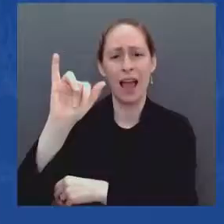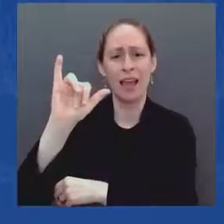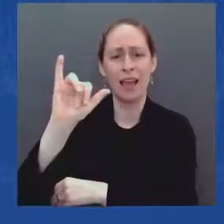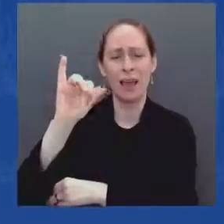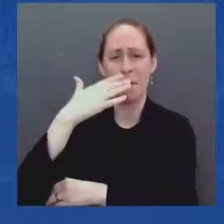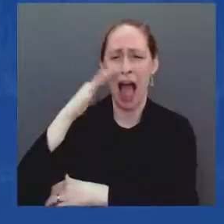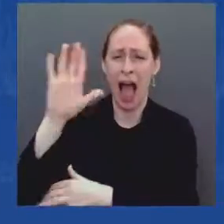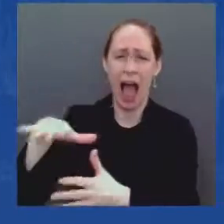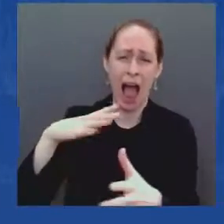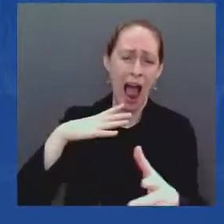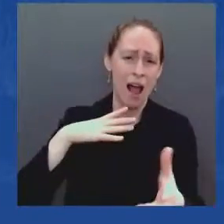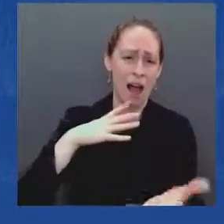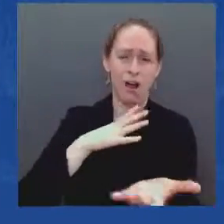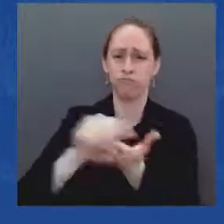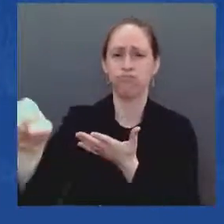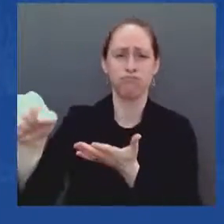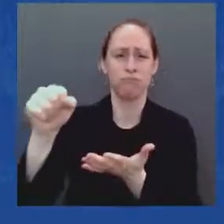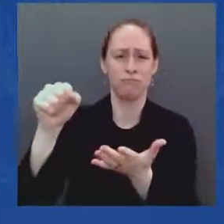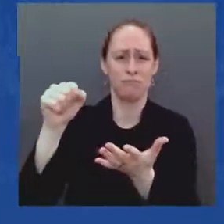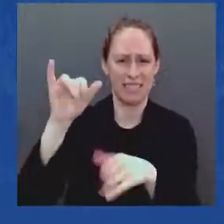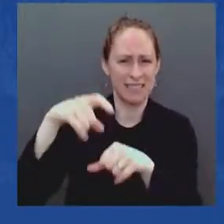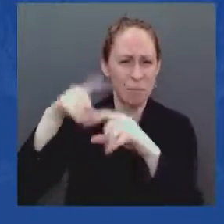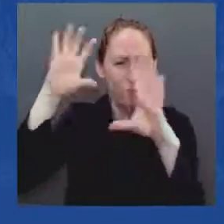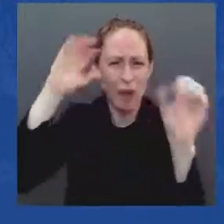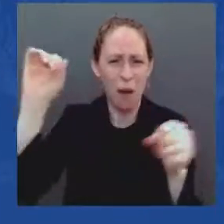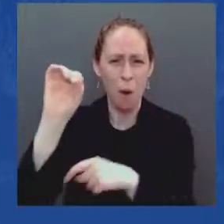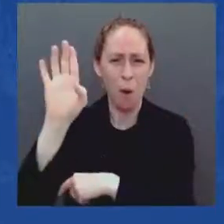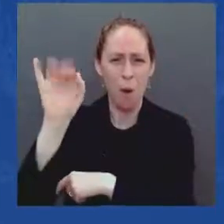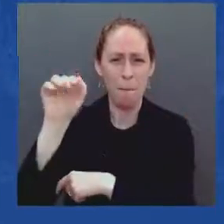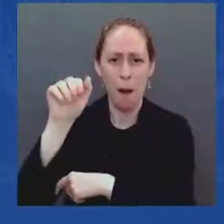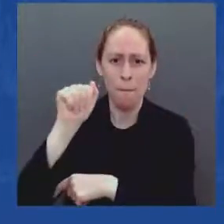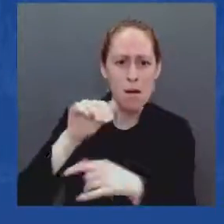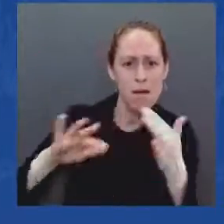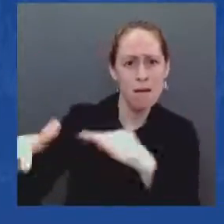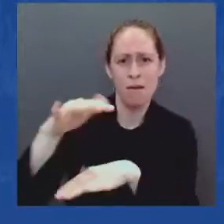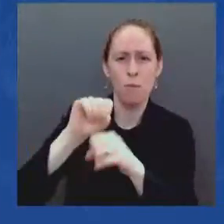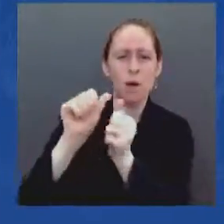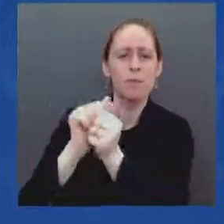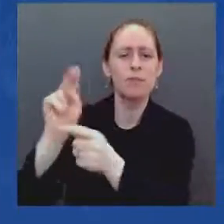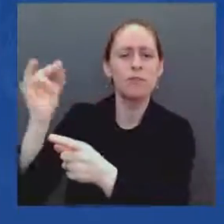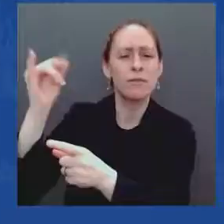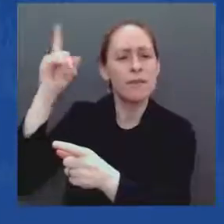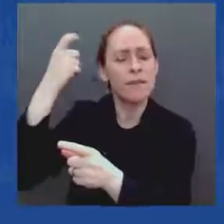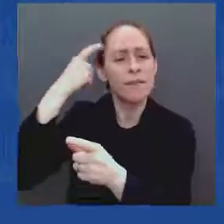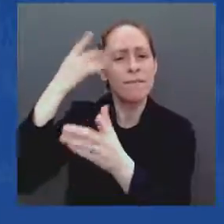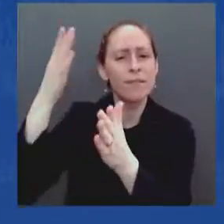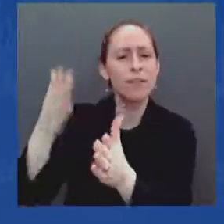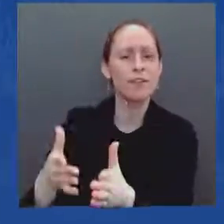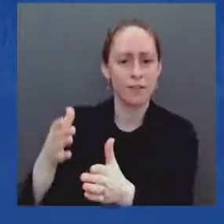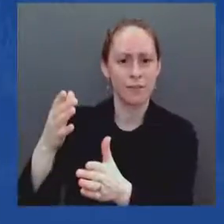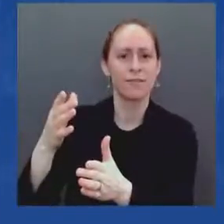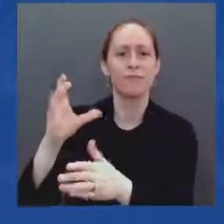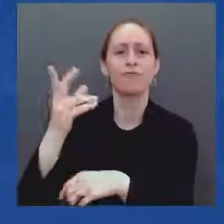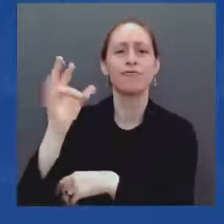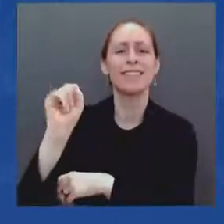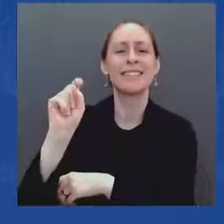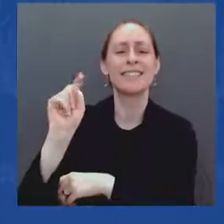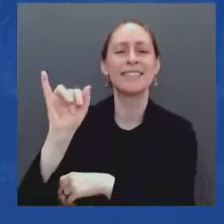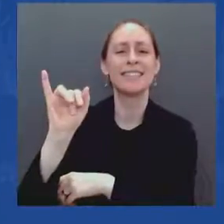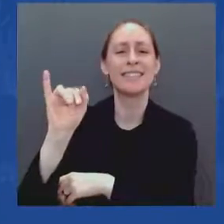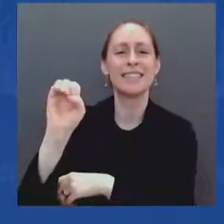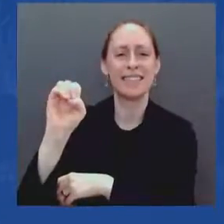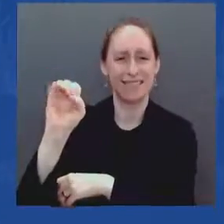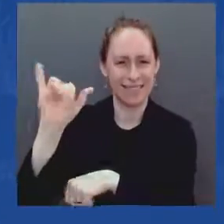height of a very contested presidential election, broke through that and worked in a bipartisan